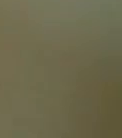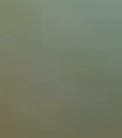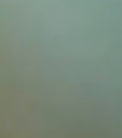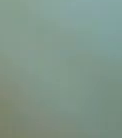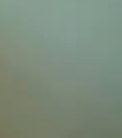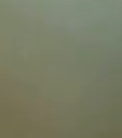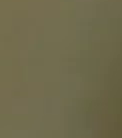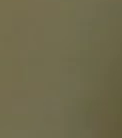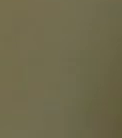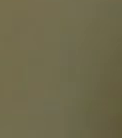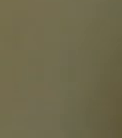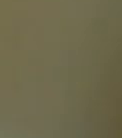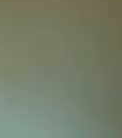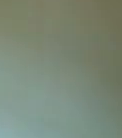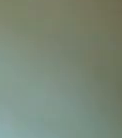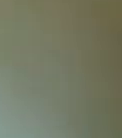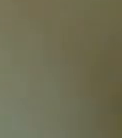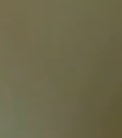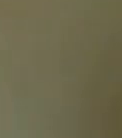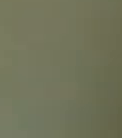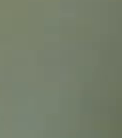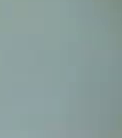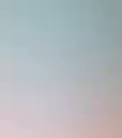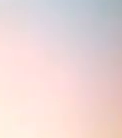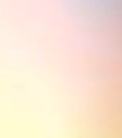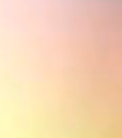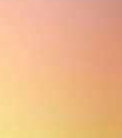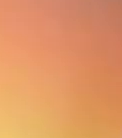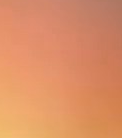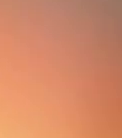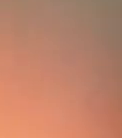Bula, I'm Miri, I'm from Lotoka, and I love Gold FM